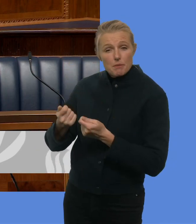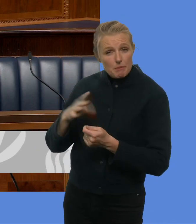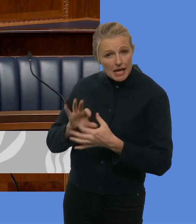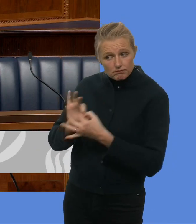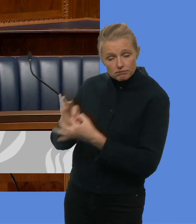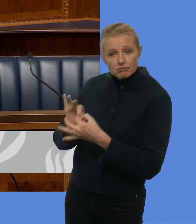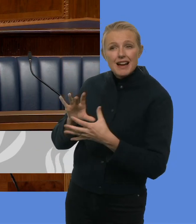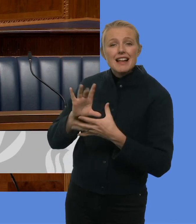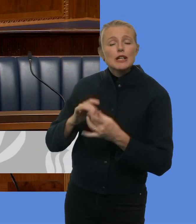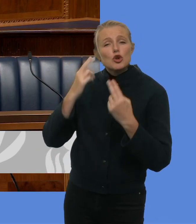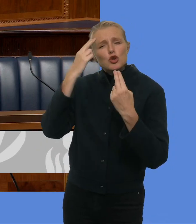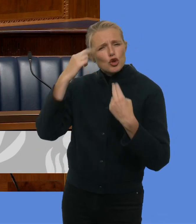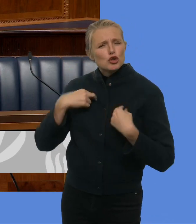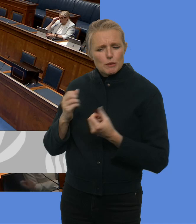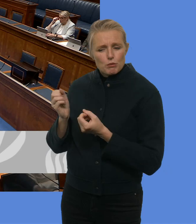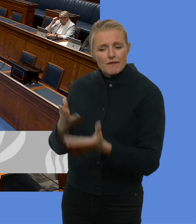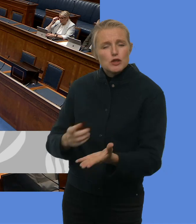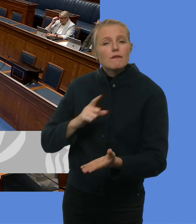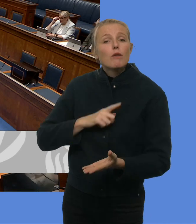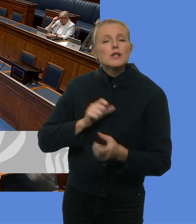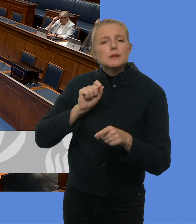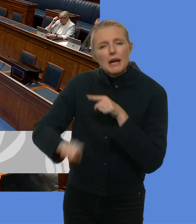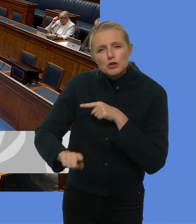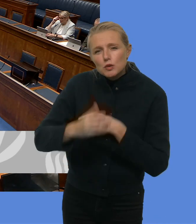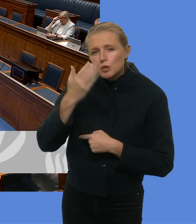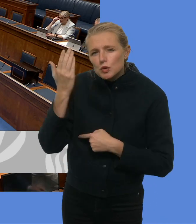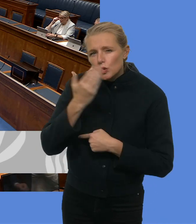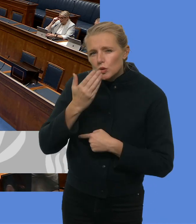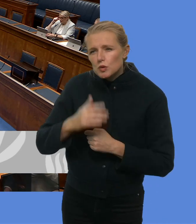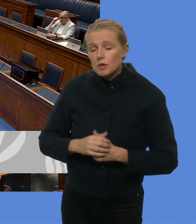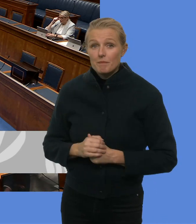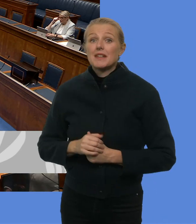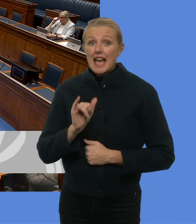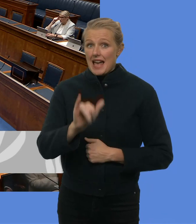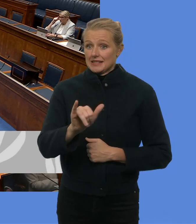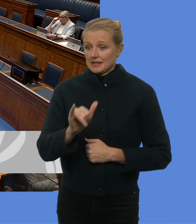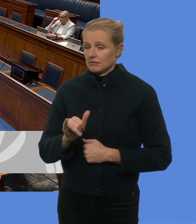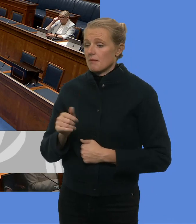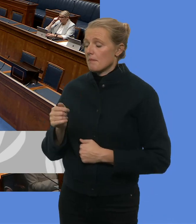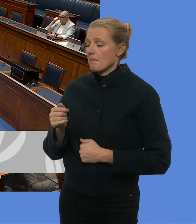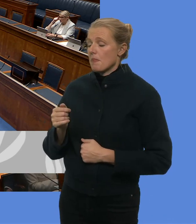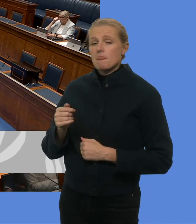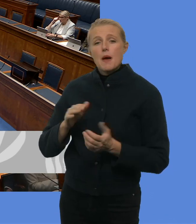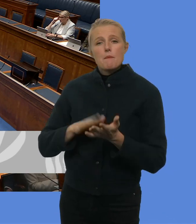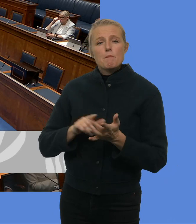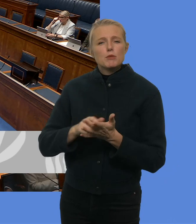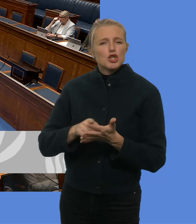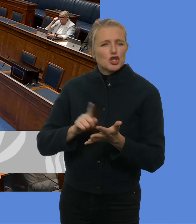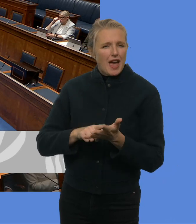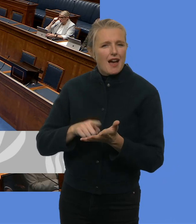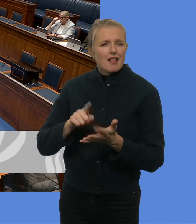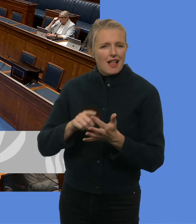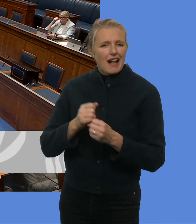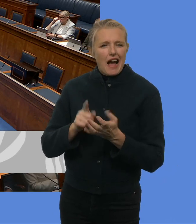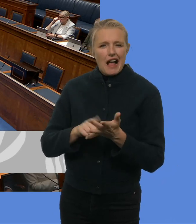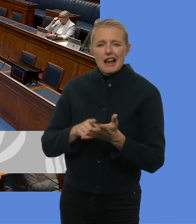to nursing provision in special schools? Minister. Yes, I had a very helpful meeting organised by Michelle Guy and Nick Matheson